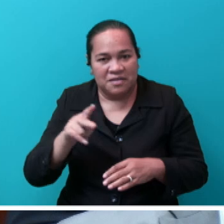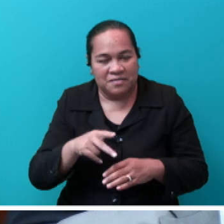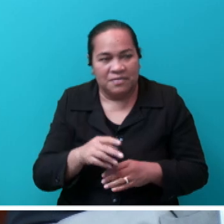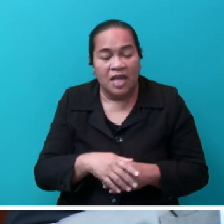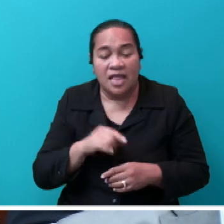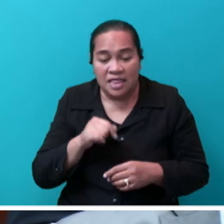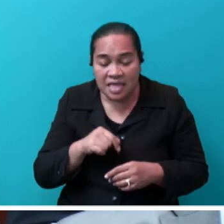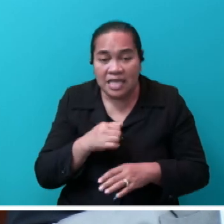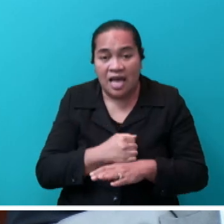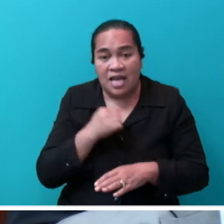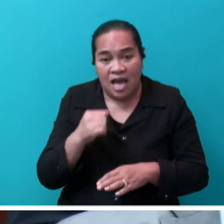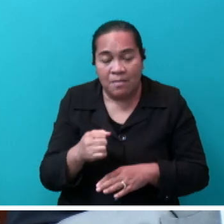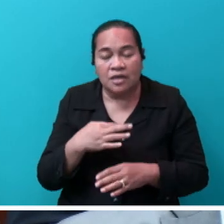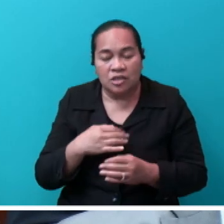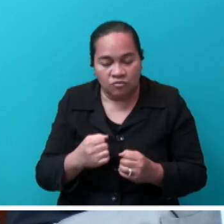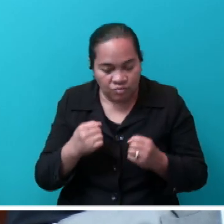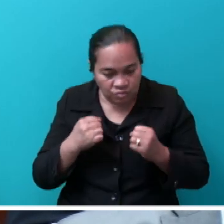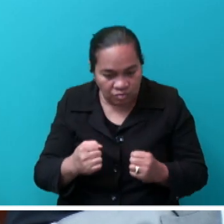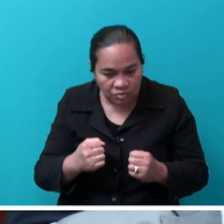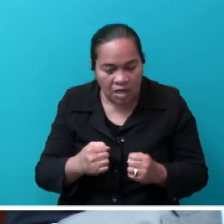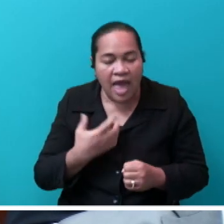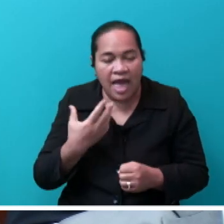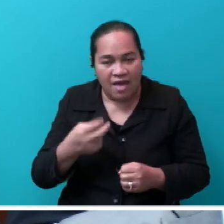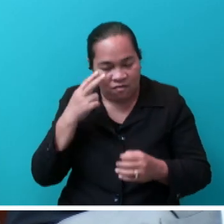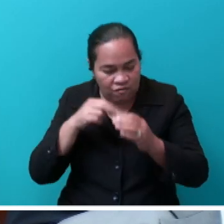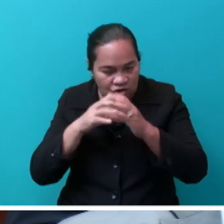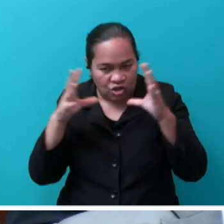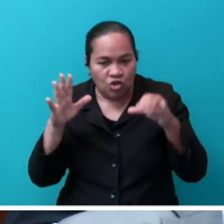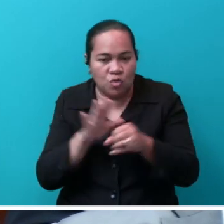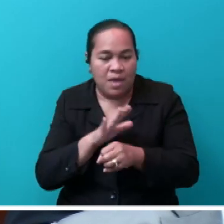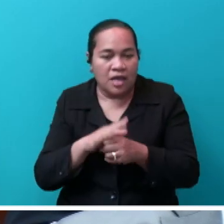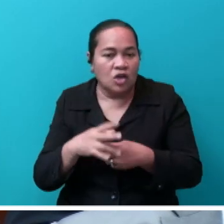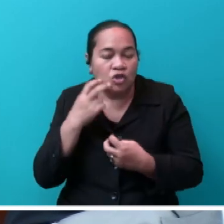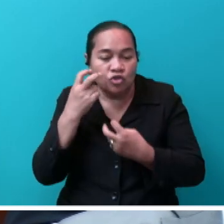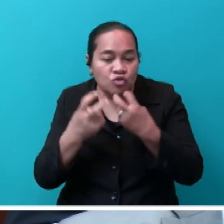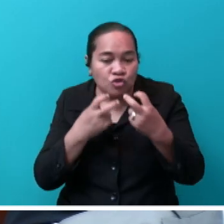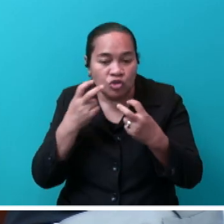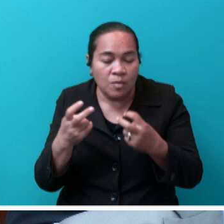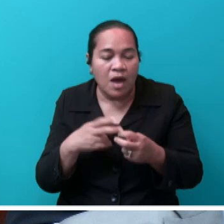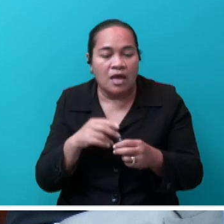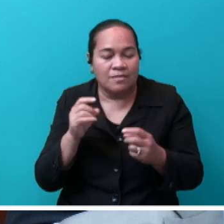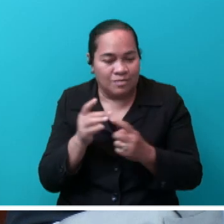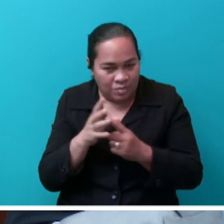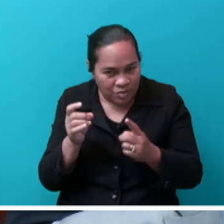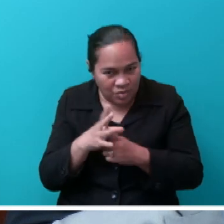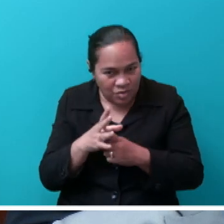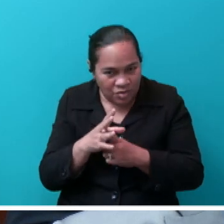government is resolute in its vision to make tourism a cornerstone of our national development agenda,